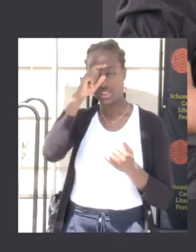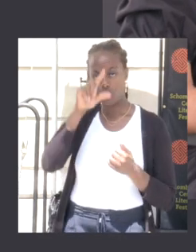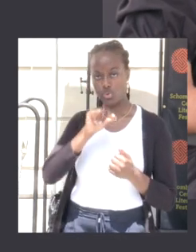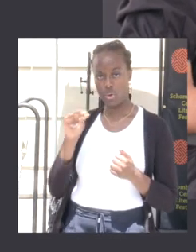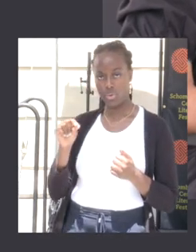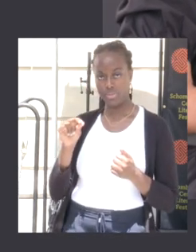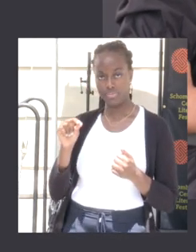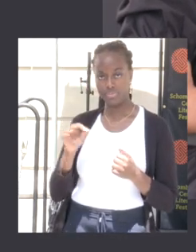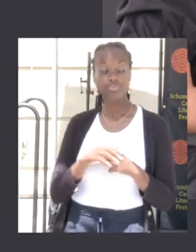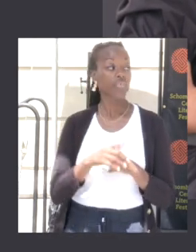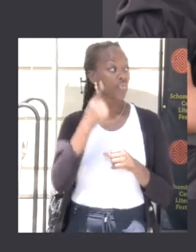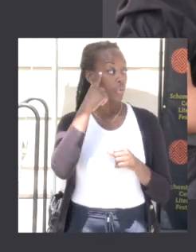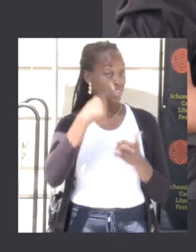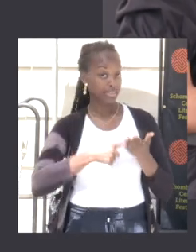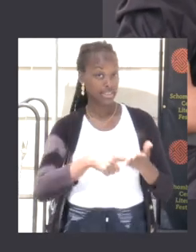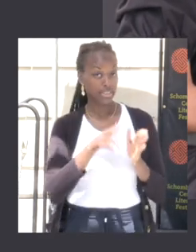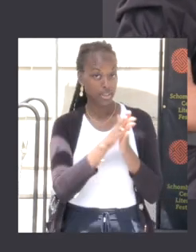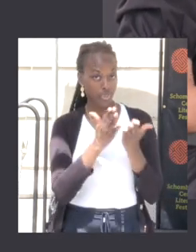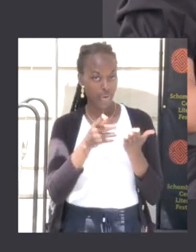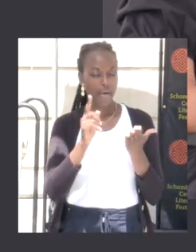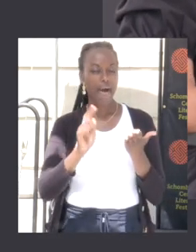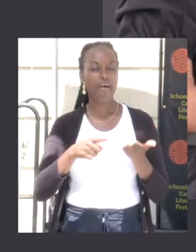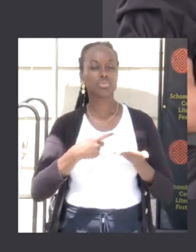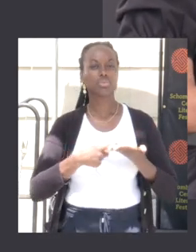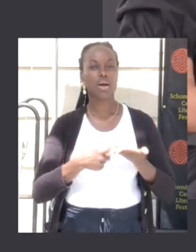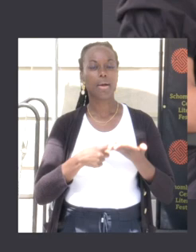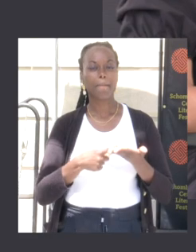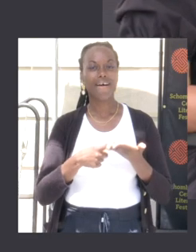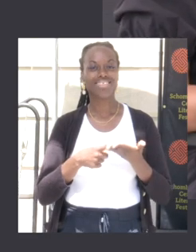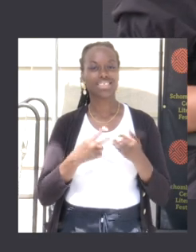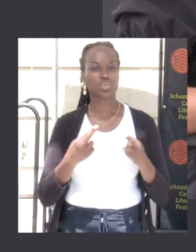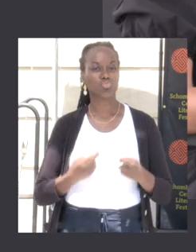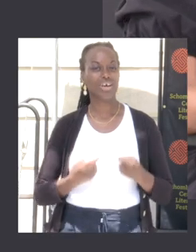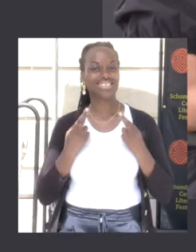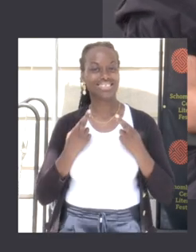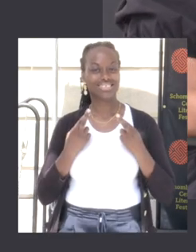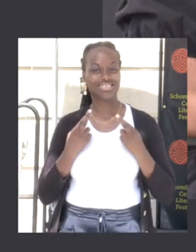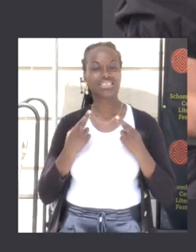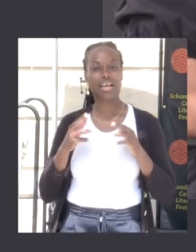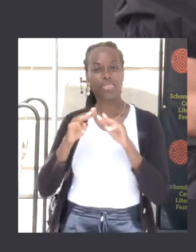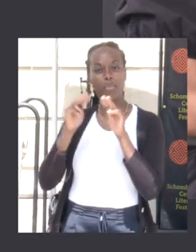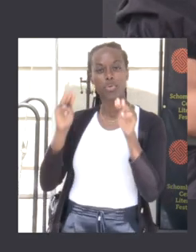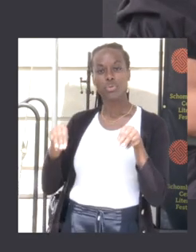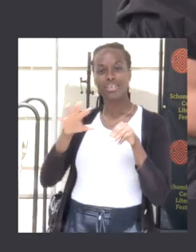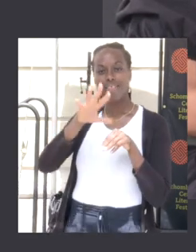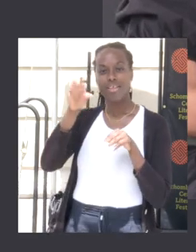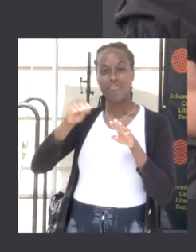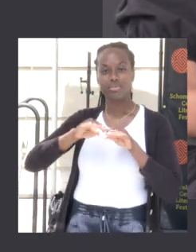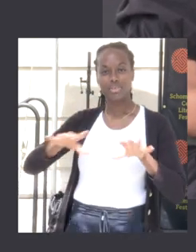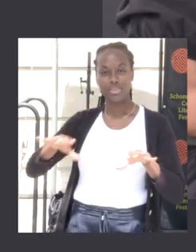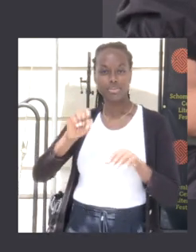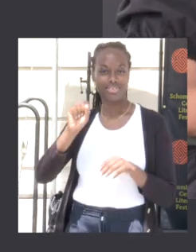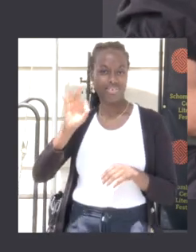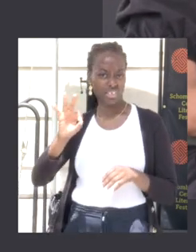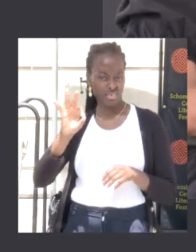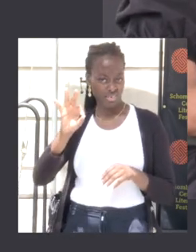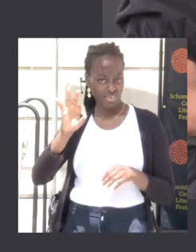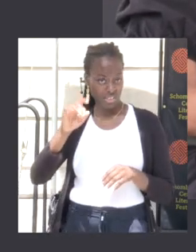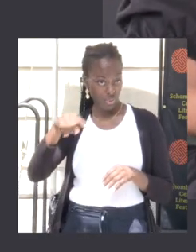talk about this book, I have to talk about this residency that I've had at the Museum of the African Diaspora in San Francisco. Do y'all know about